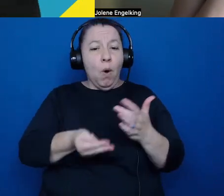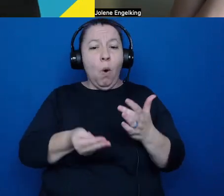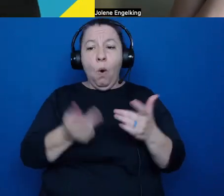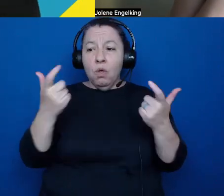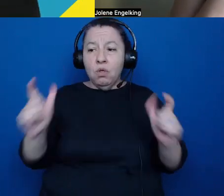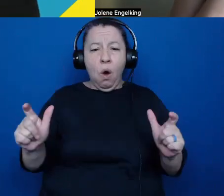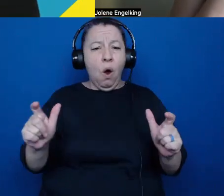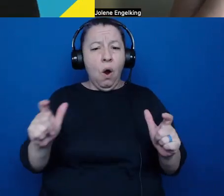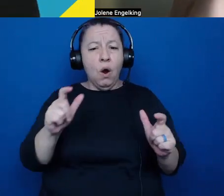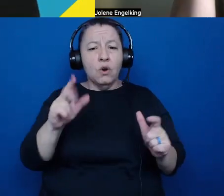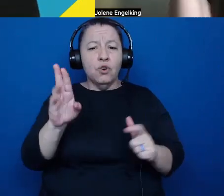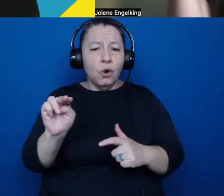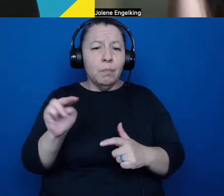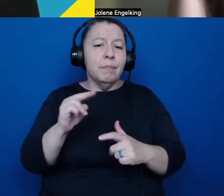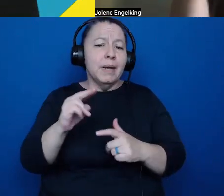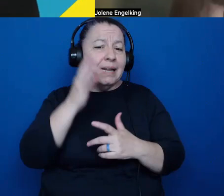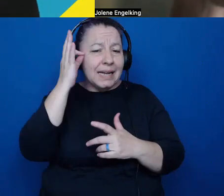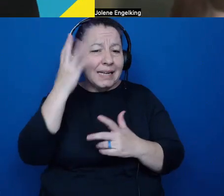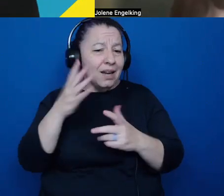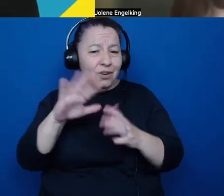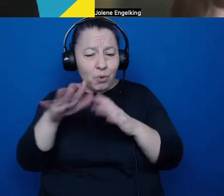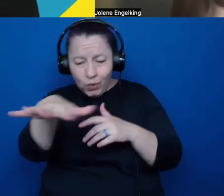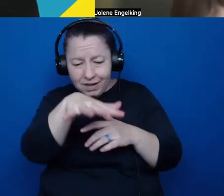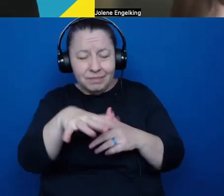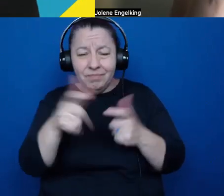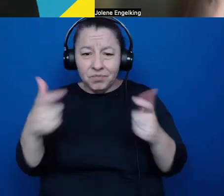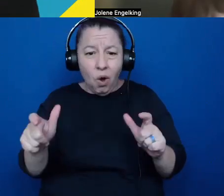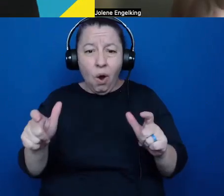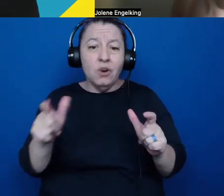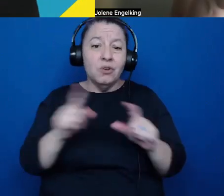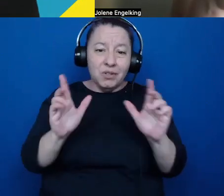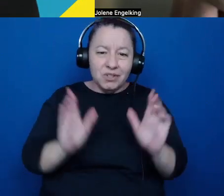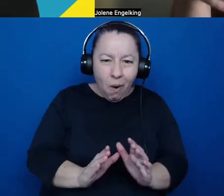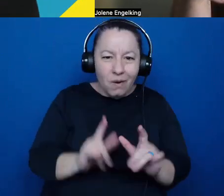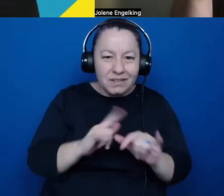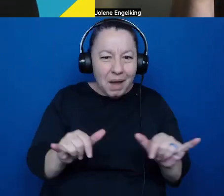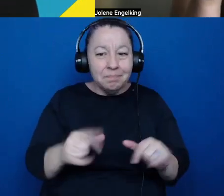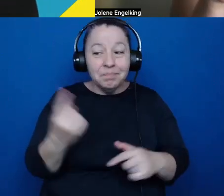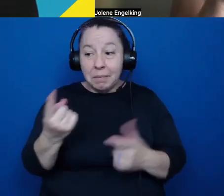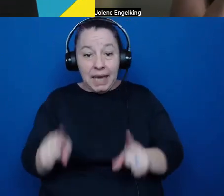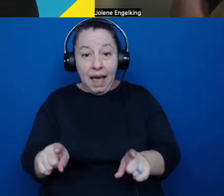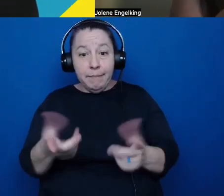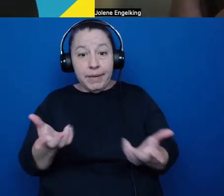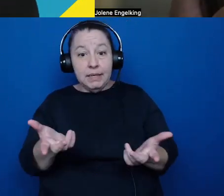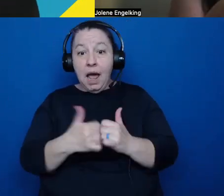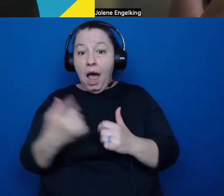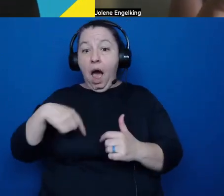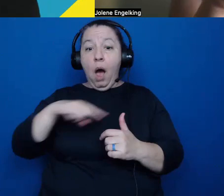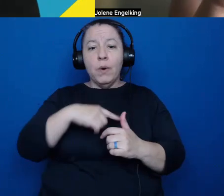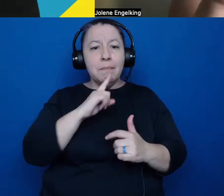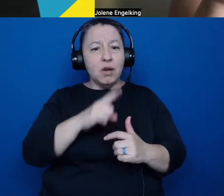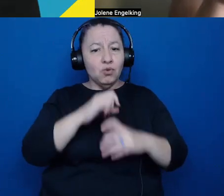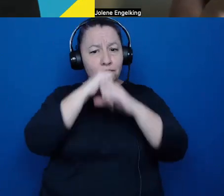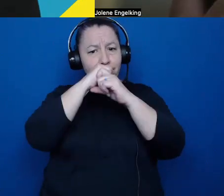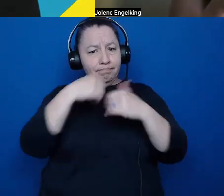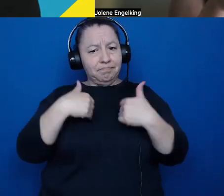And even though they're very large, they're very small at the same time. Where if something were to happen, how are we ensuring confidentiality? How